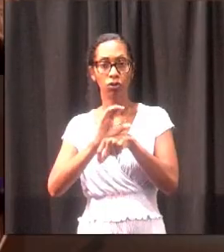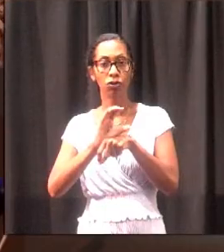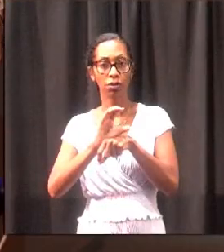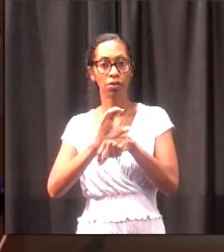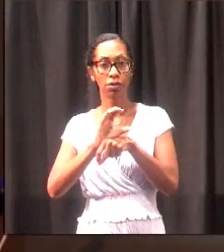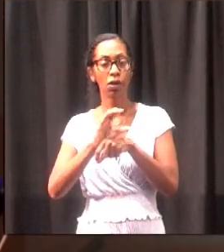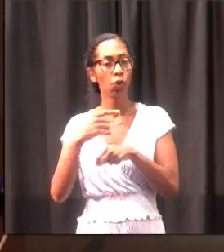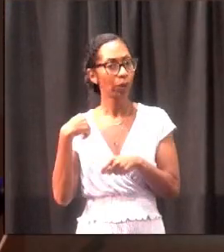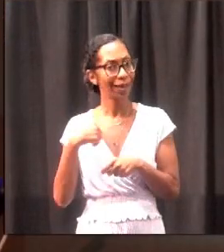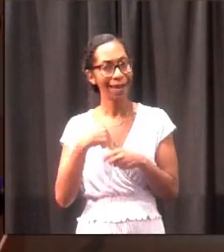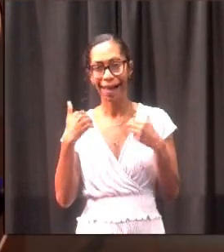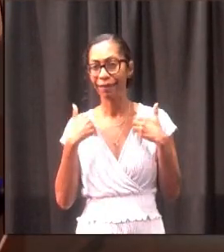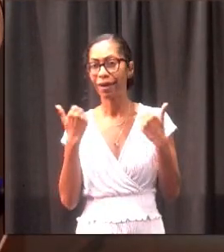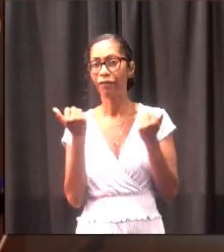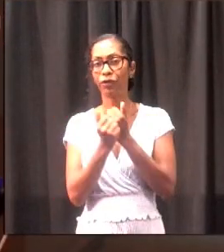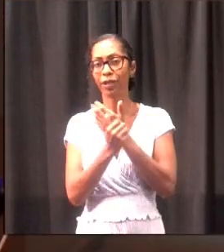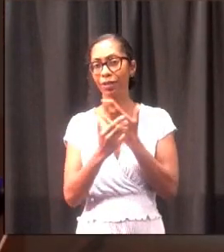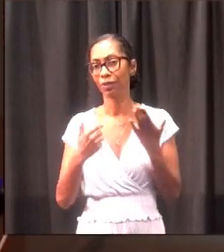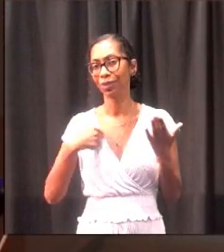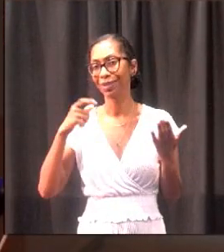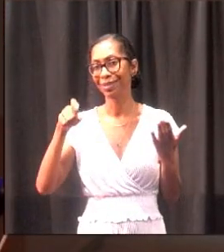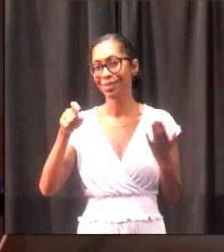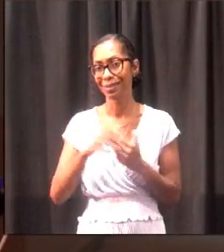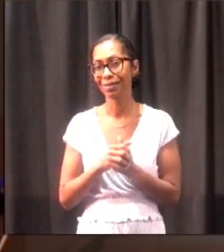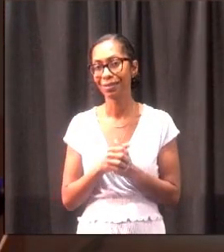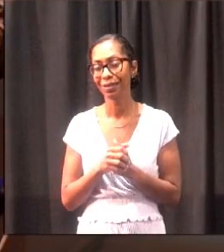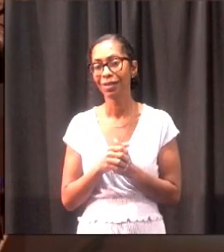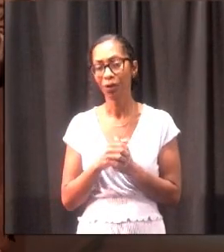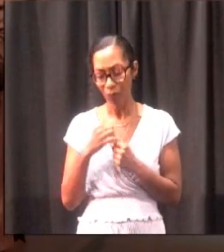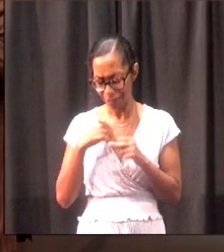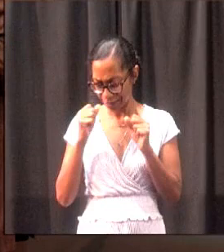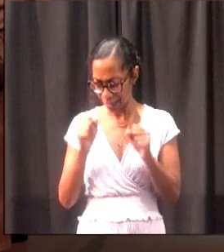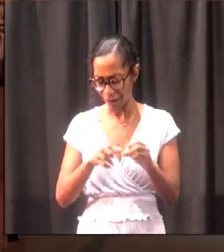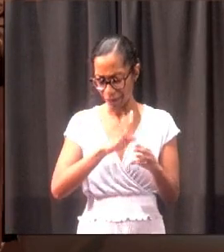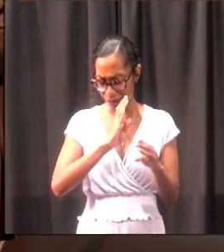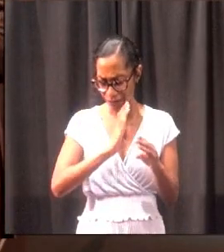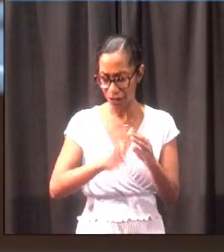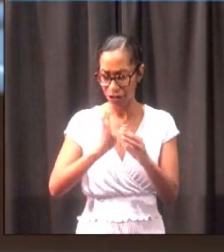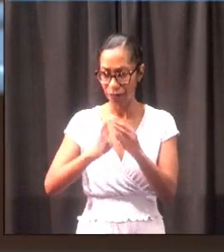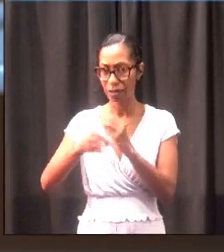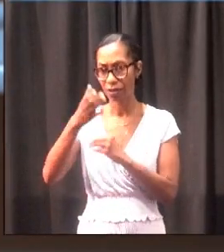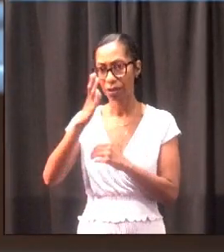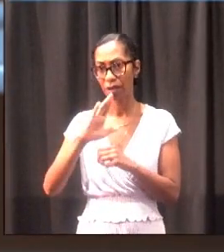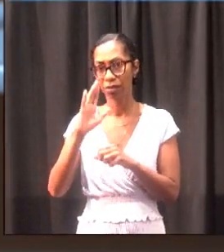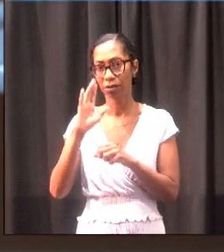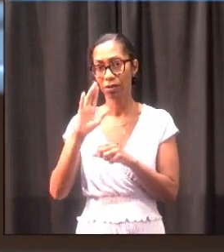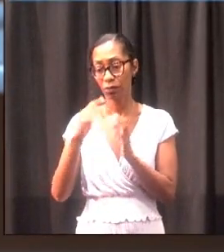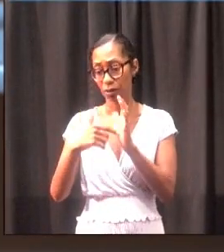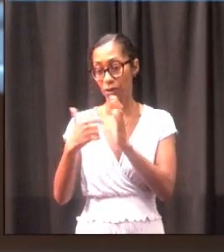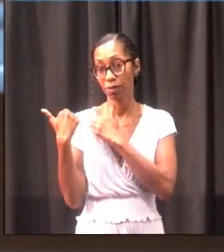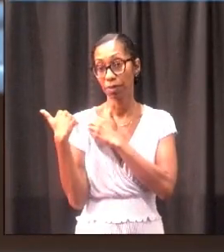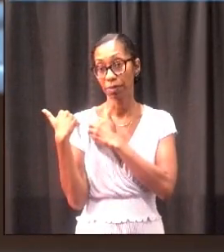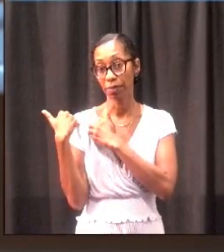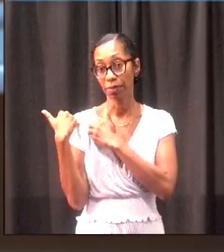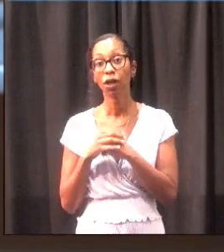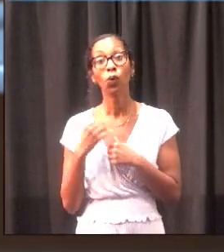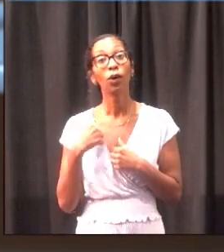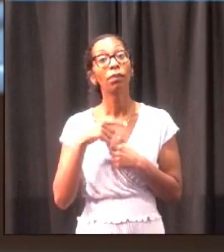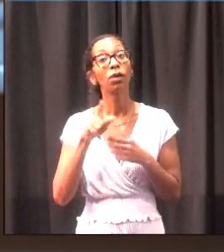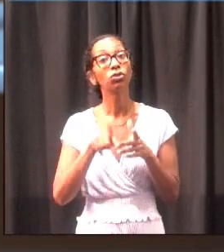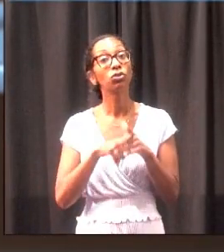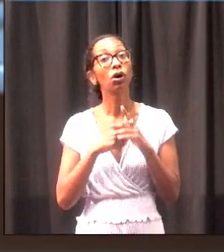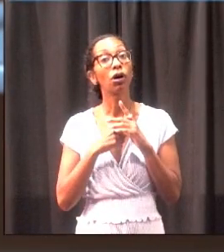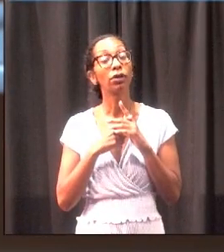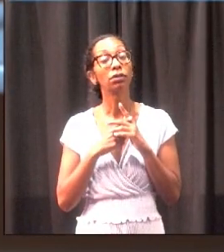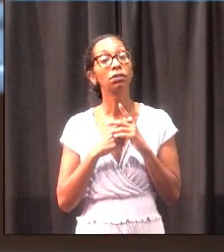and therefore we can fulfill the assignment that God has placed on us. We must start by saying, listen